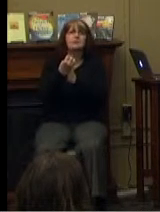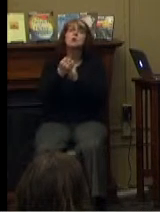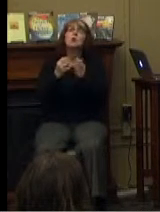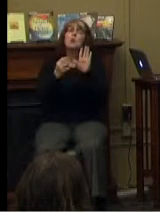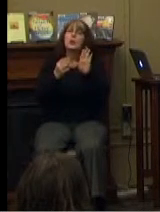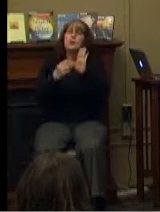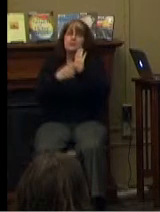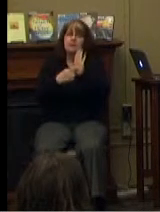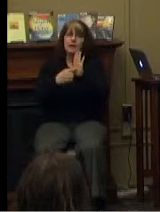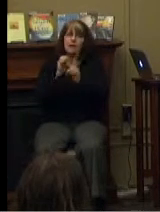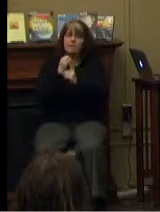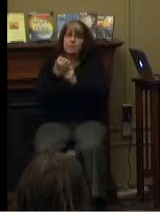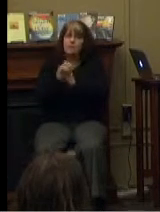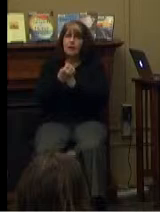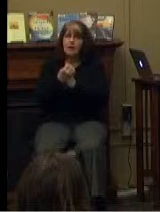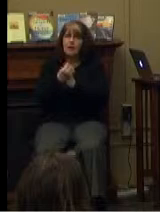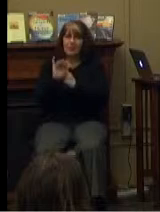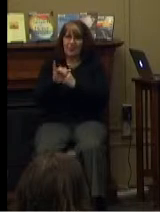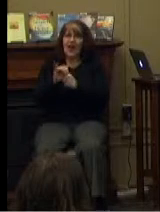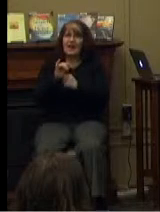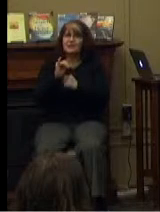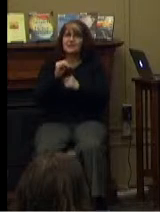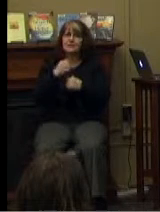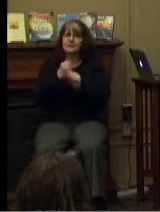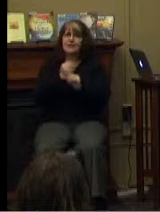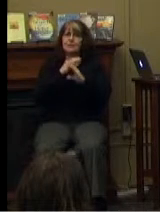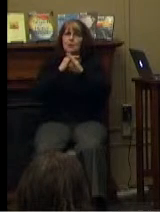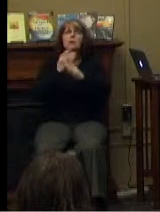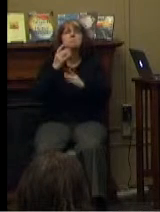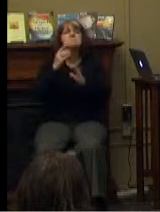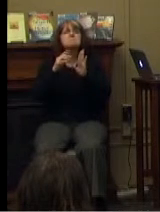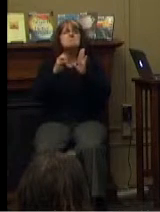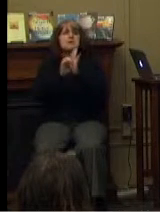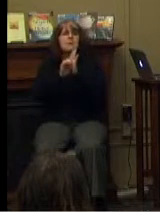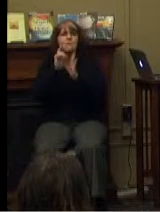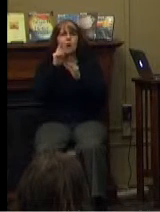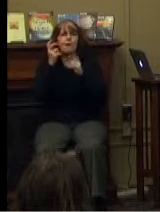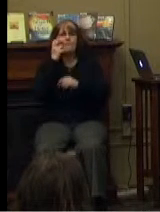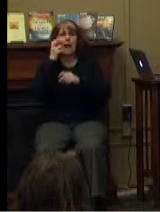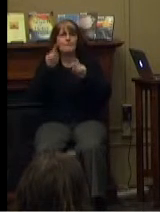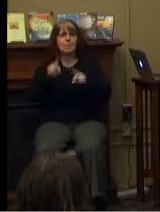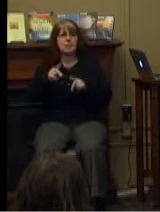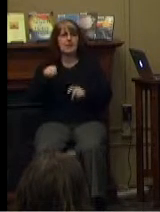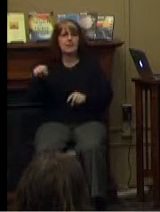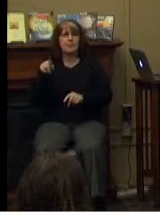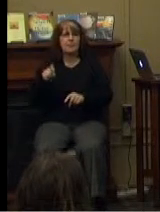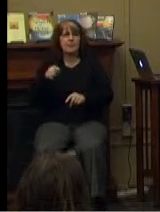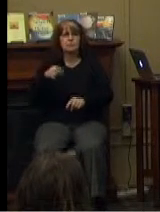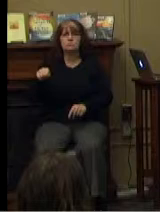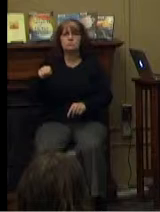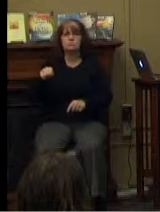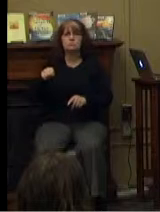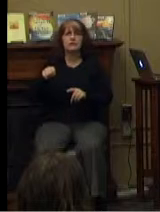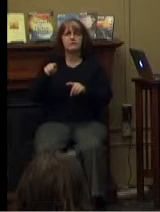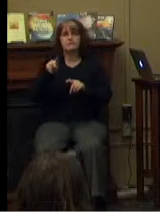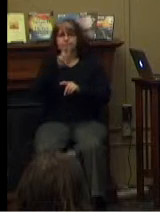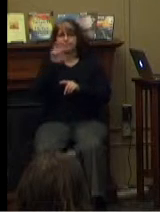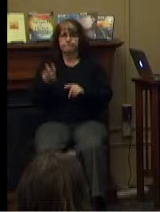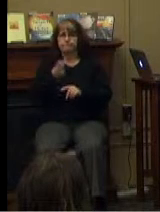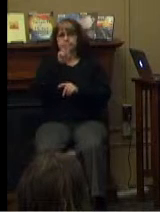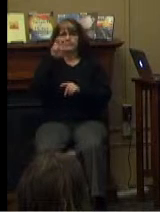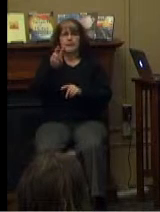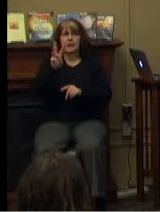the environments are what creates the barriers. So for a blind person, and they need to navigate a website without